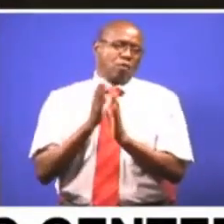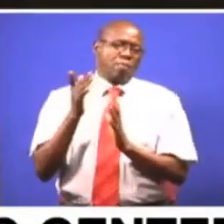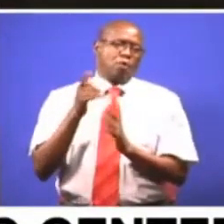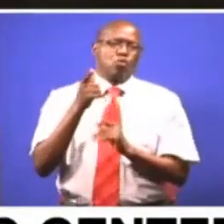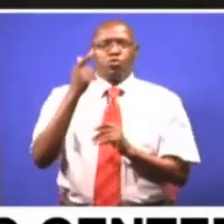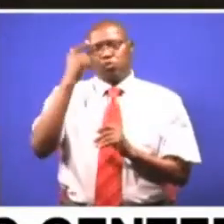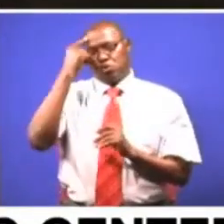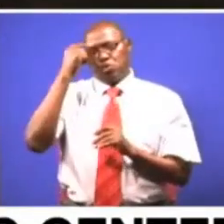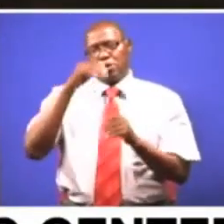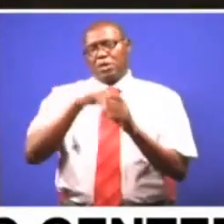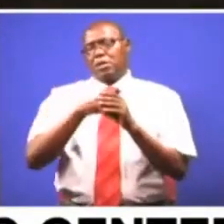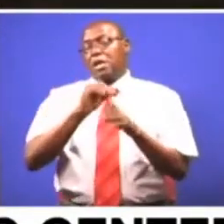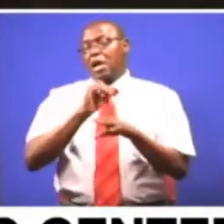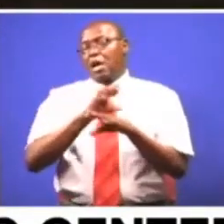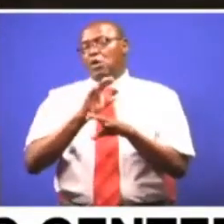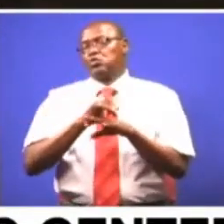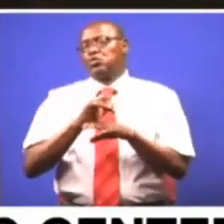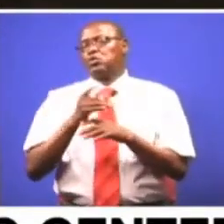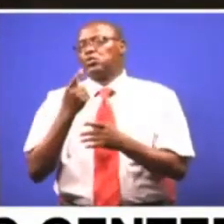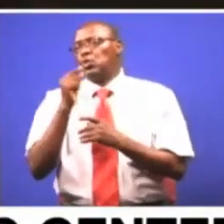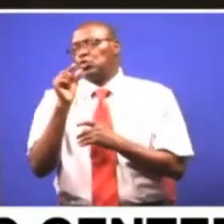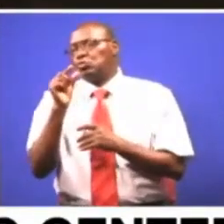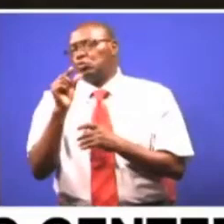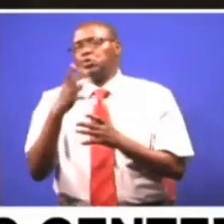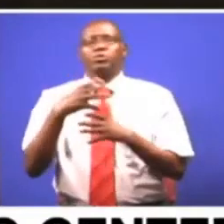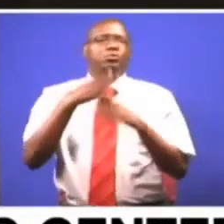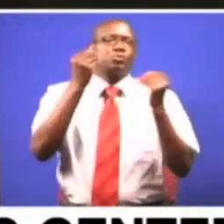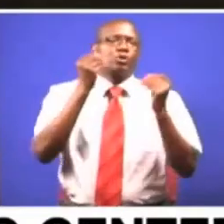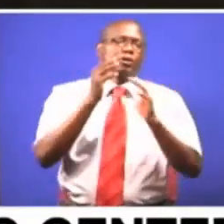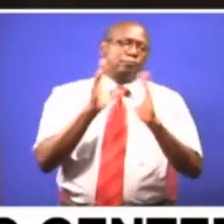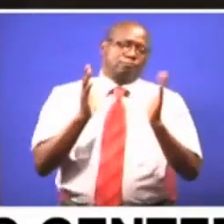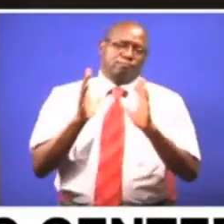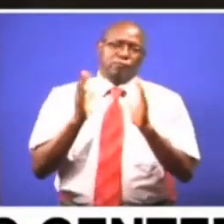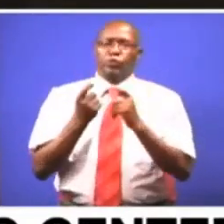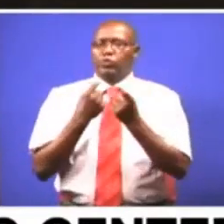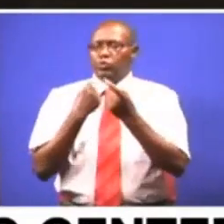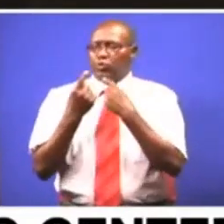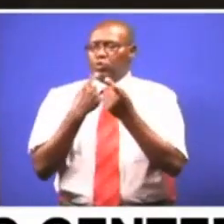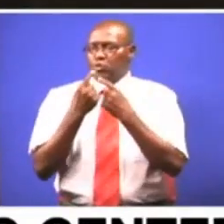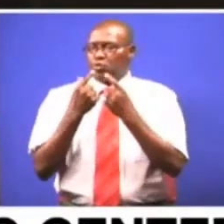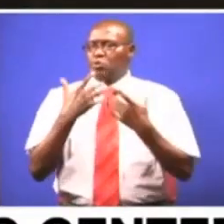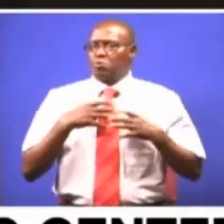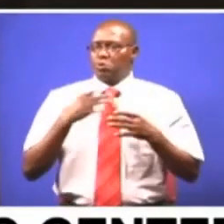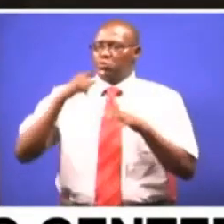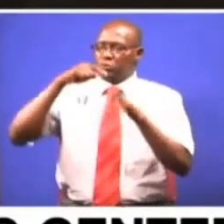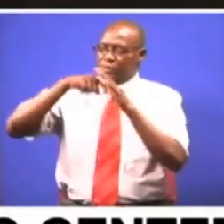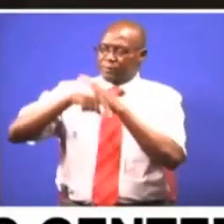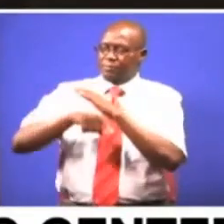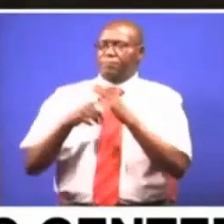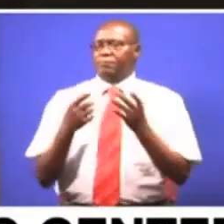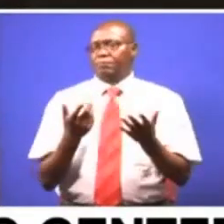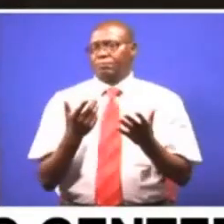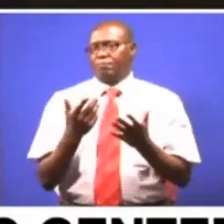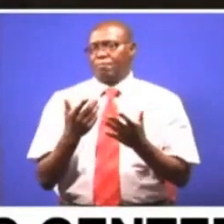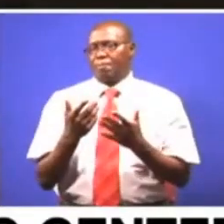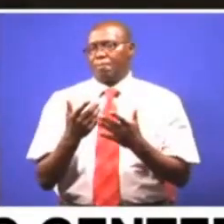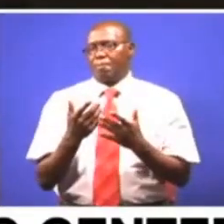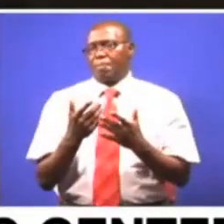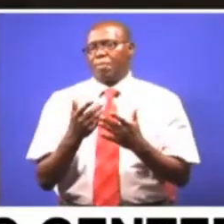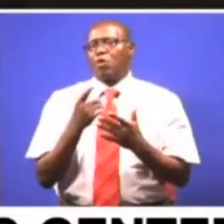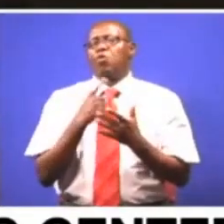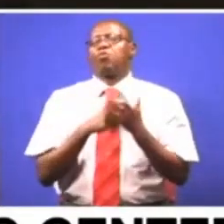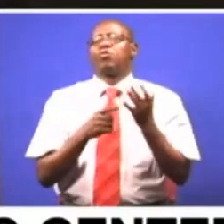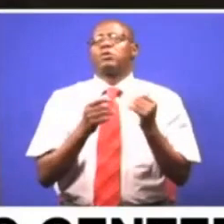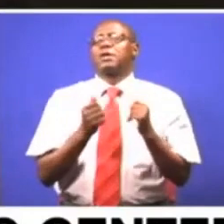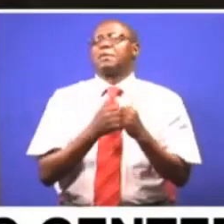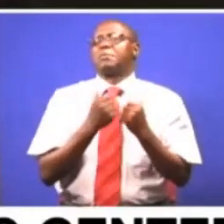go. You work with people to a level that you feel they've crossed the bridge. What would happen if